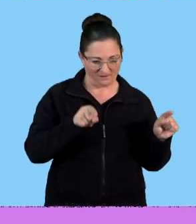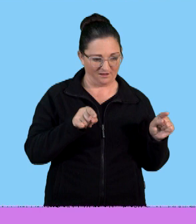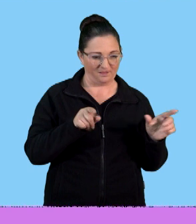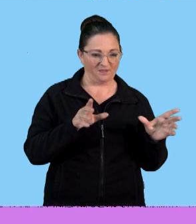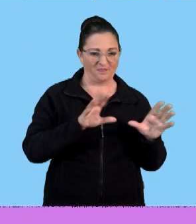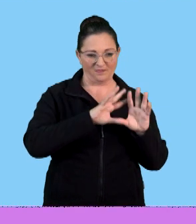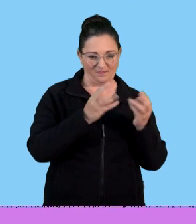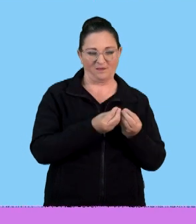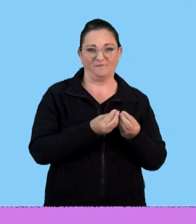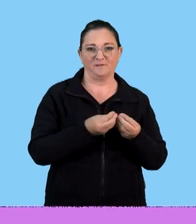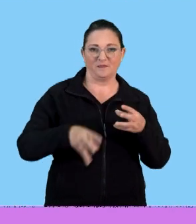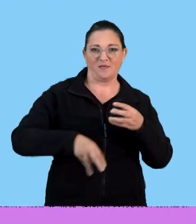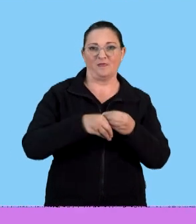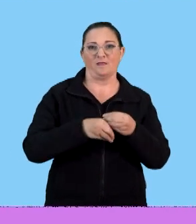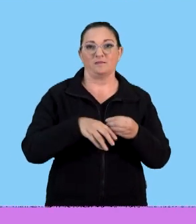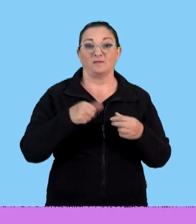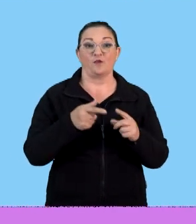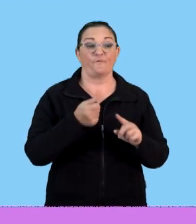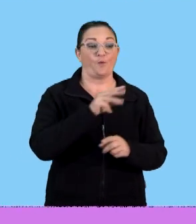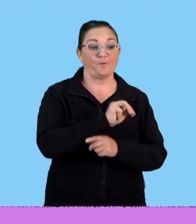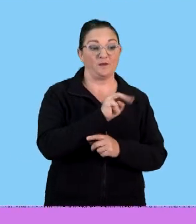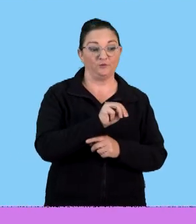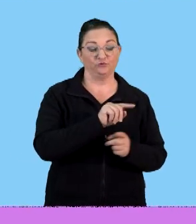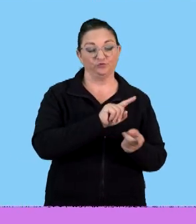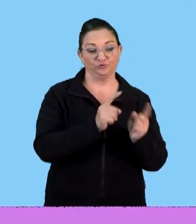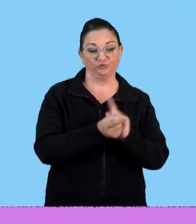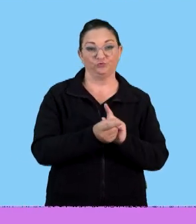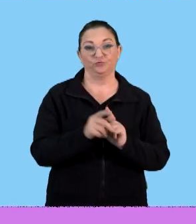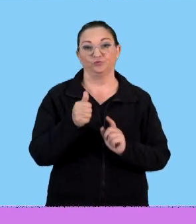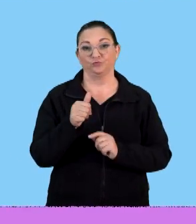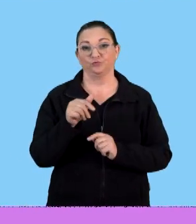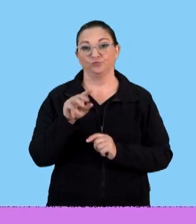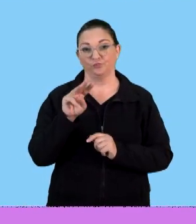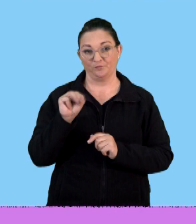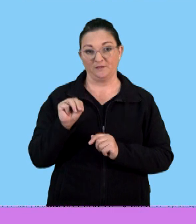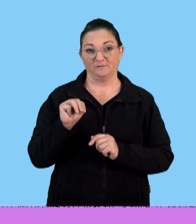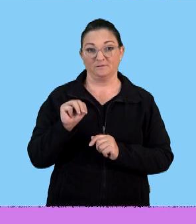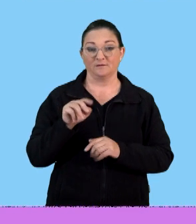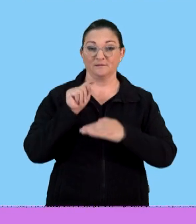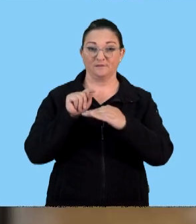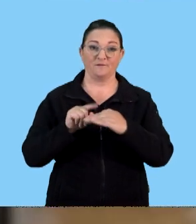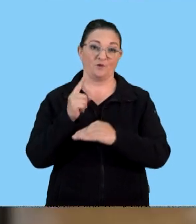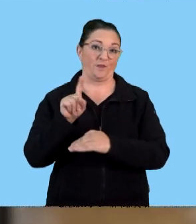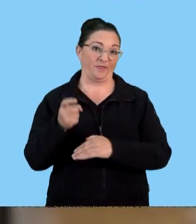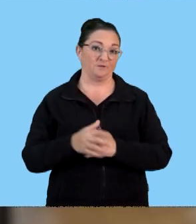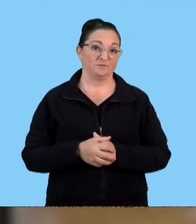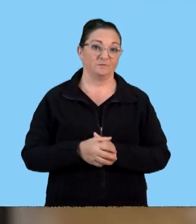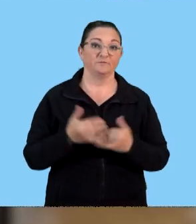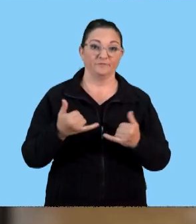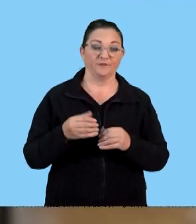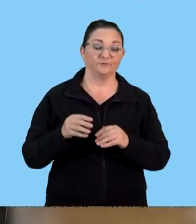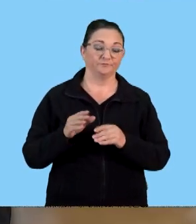all together, and thereafter we converted from millimeters to meters by dividing by 1,000.